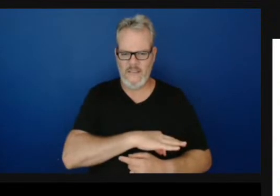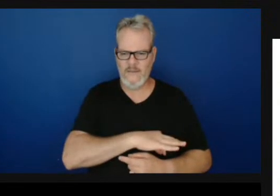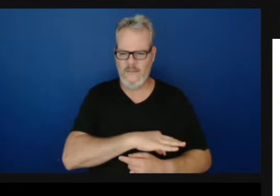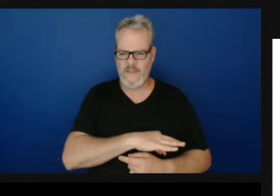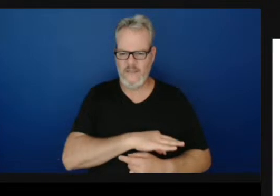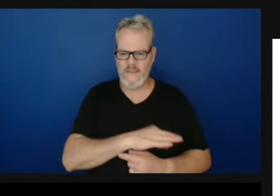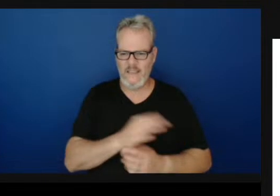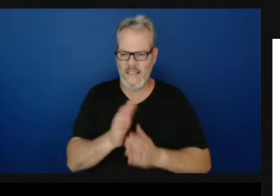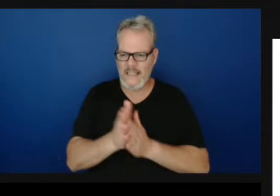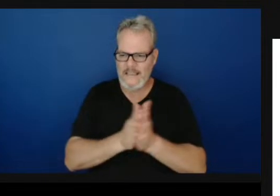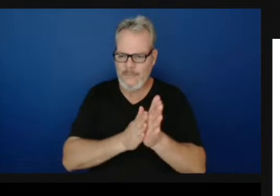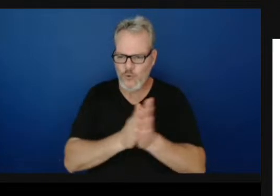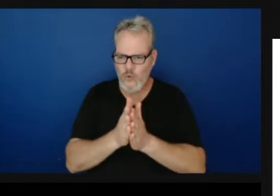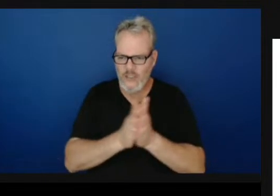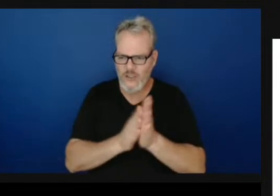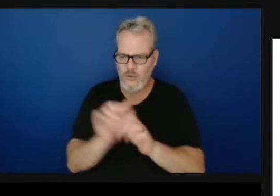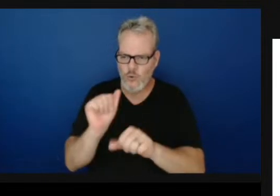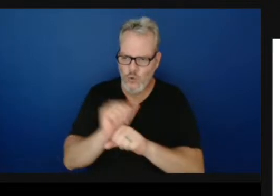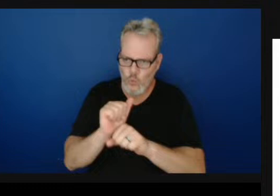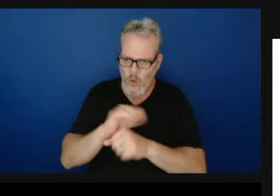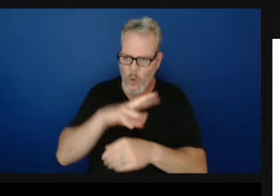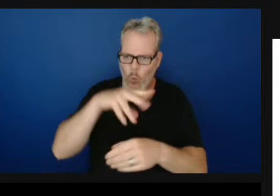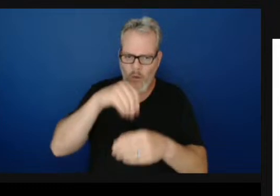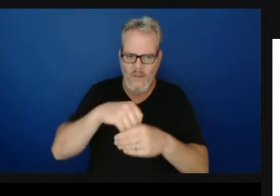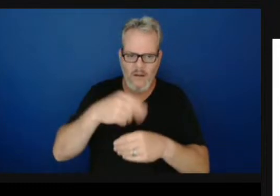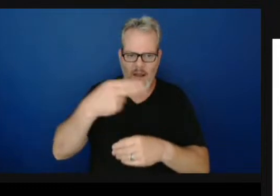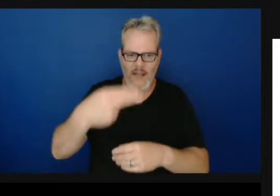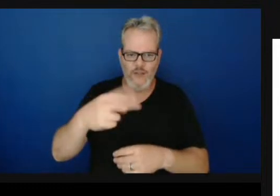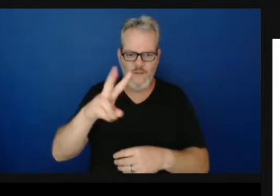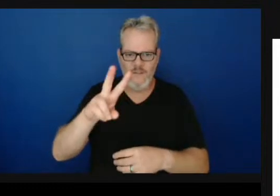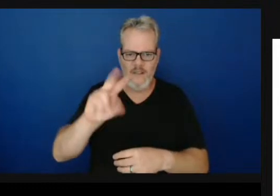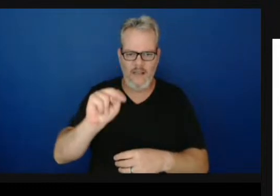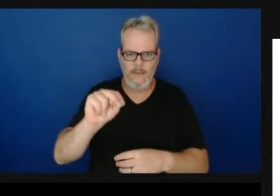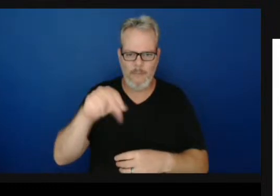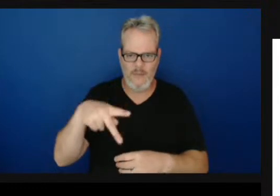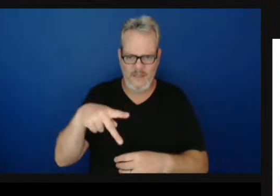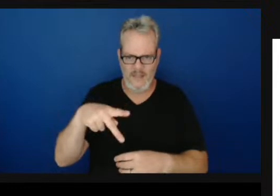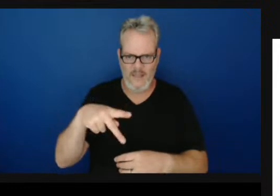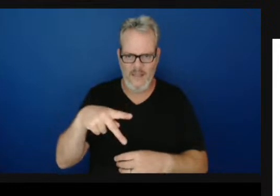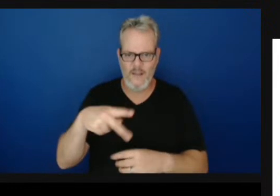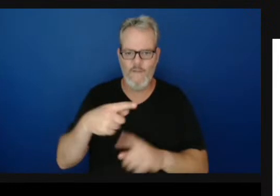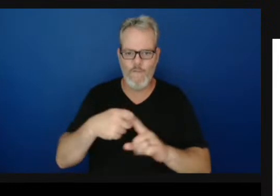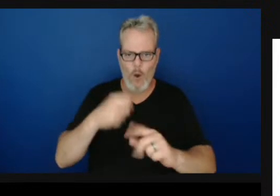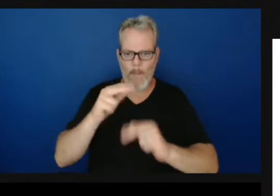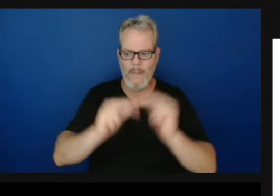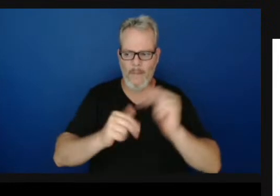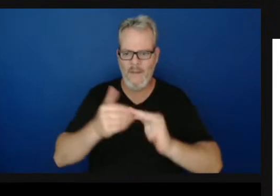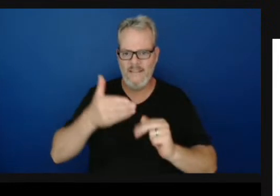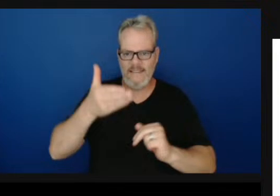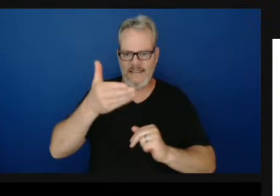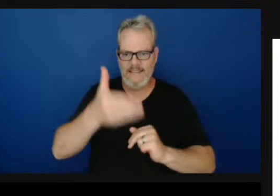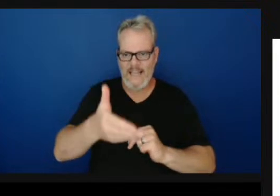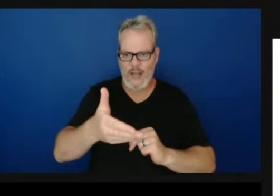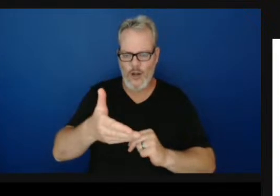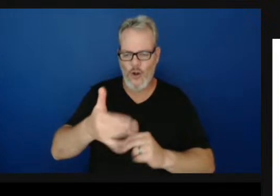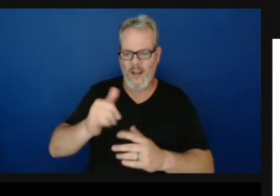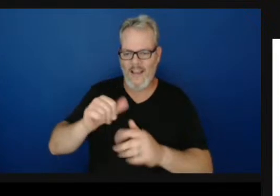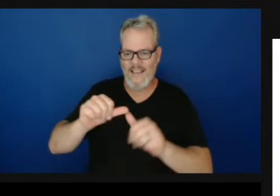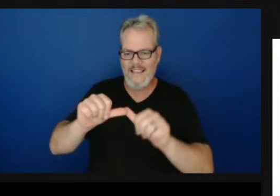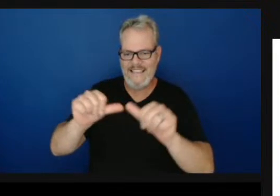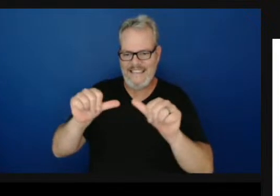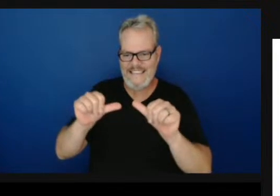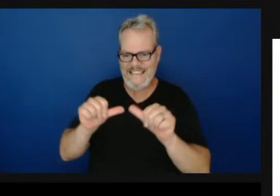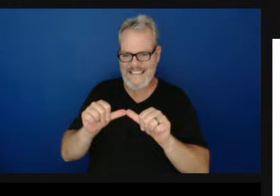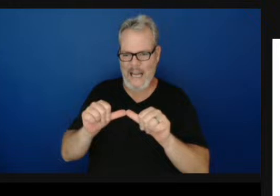work within Hawaii Volcanoes National Park. From the buildings at Ua Kahuna, the site provided spectacular views from which we